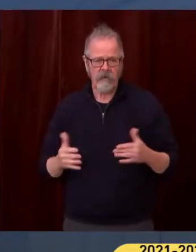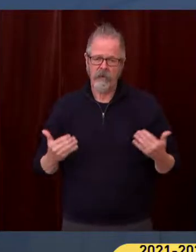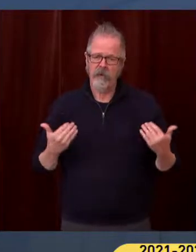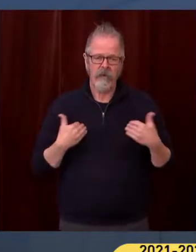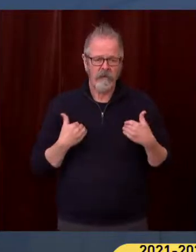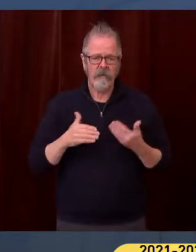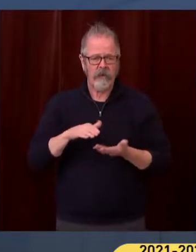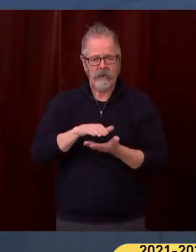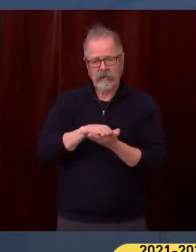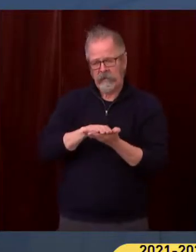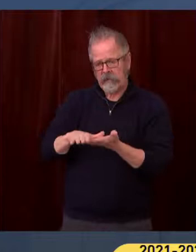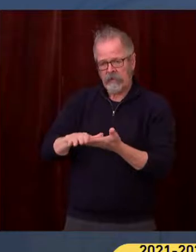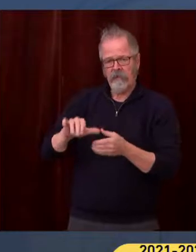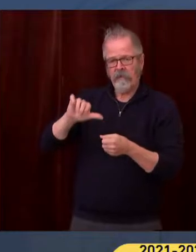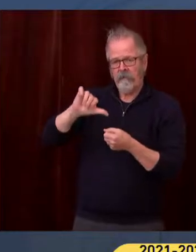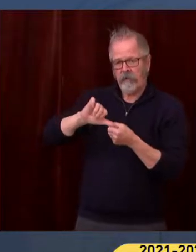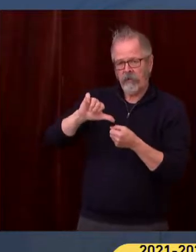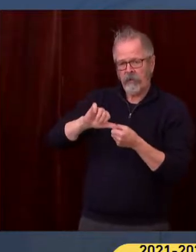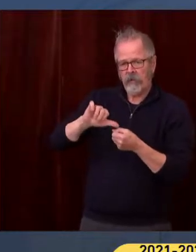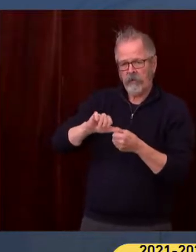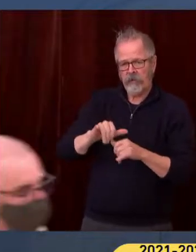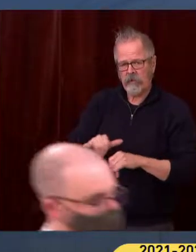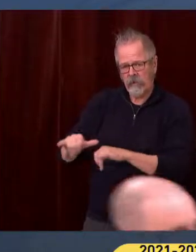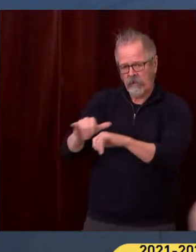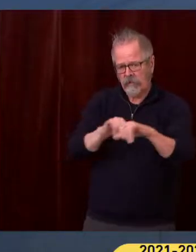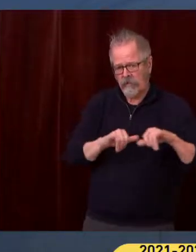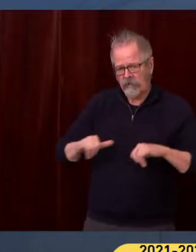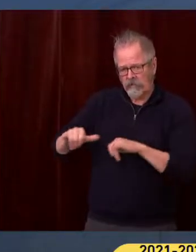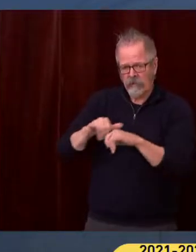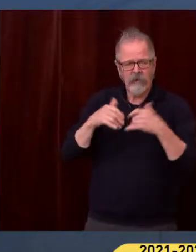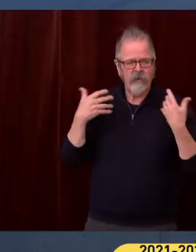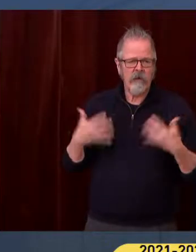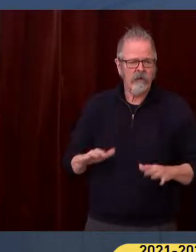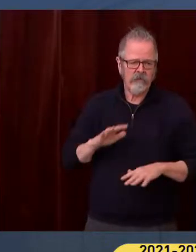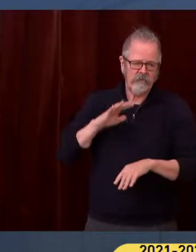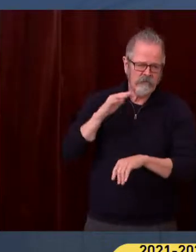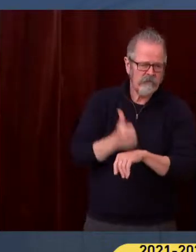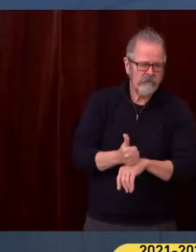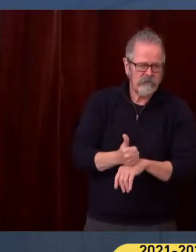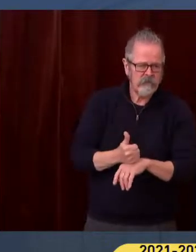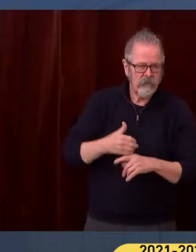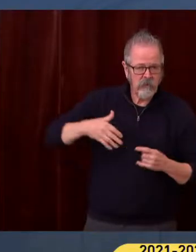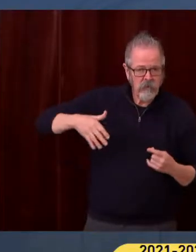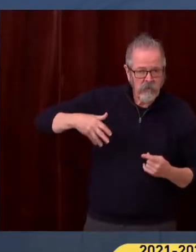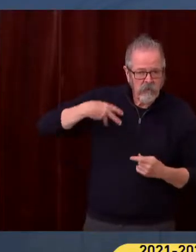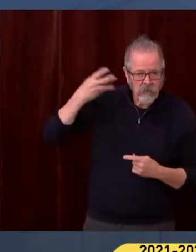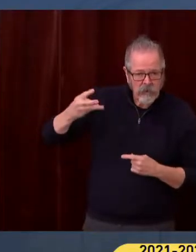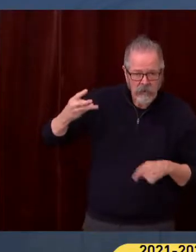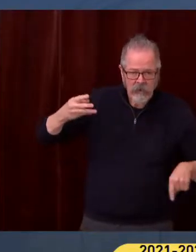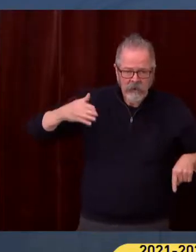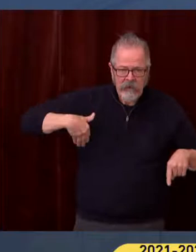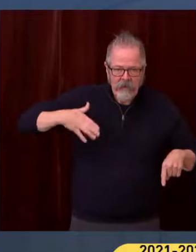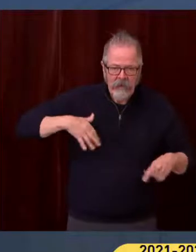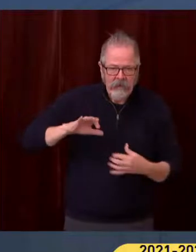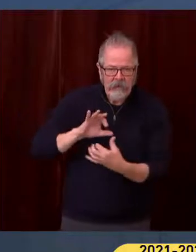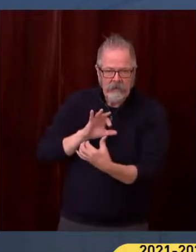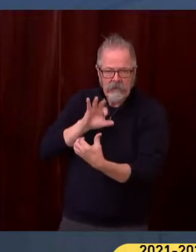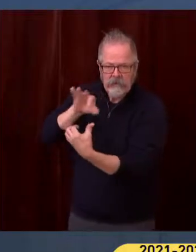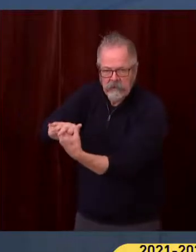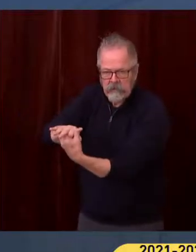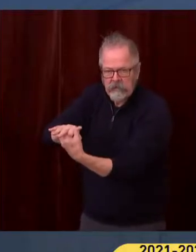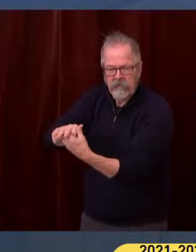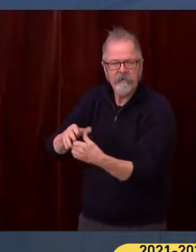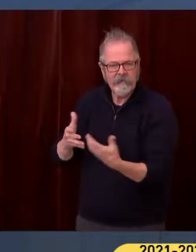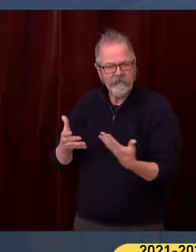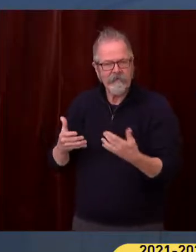fuels reduce the carbon output of those fuels over time. This is a policy that is tried